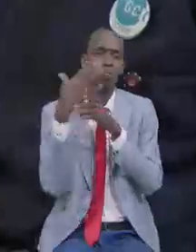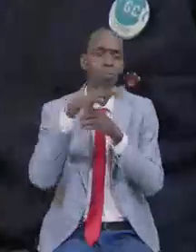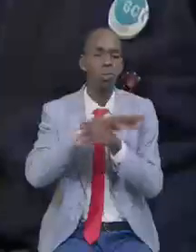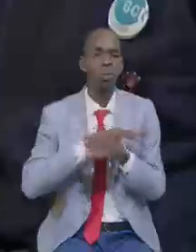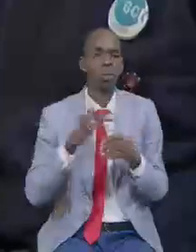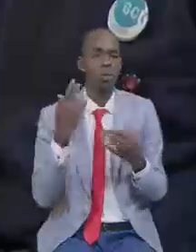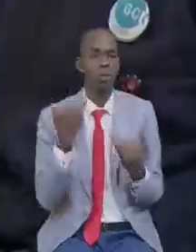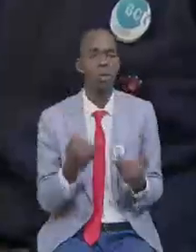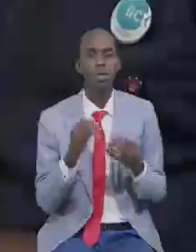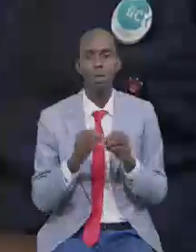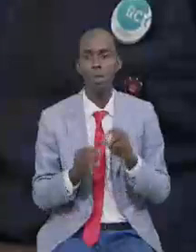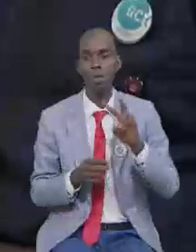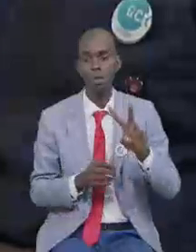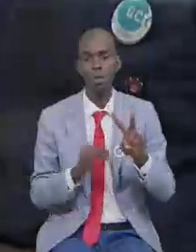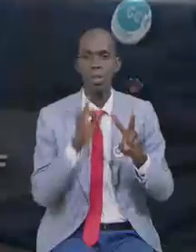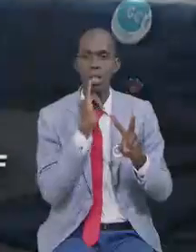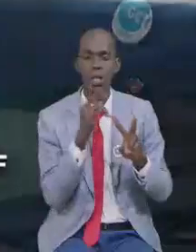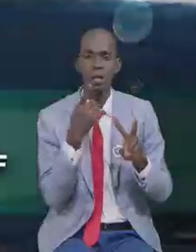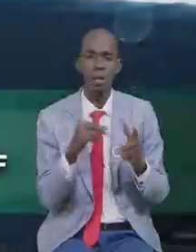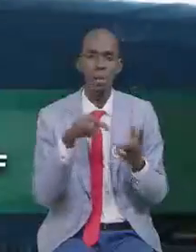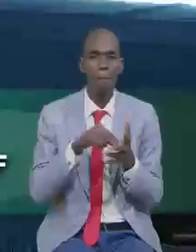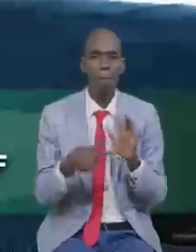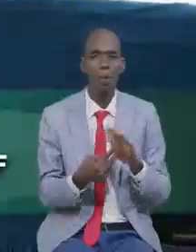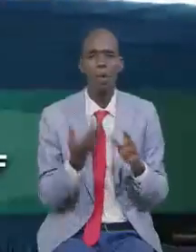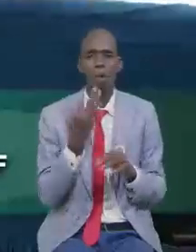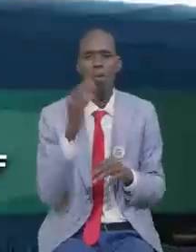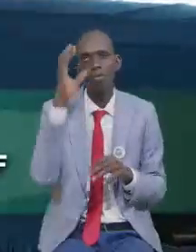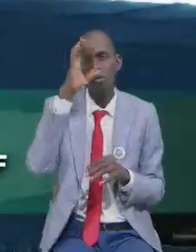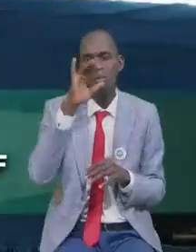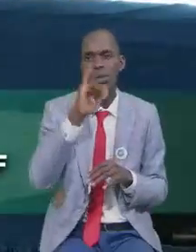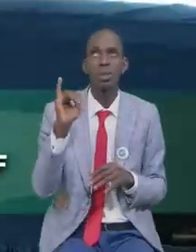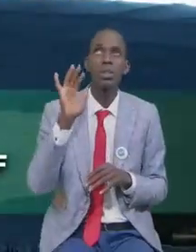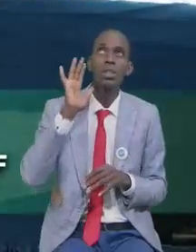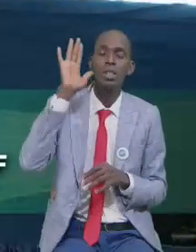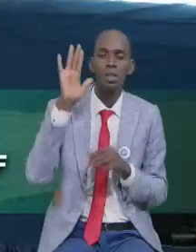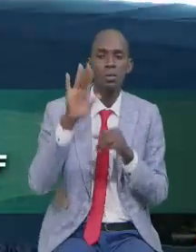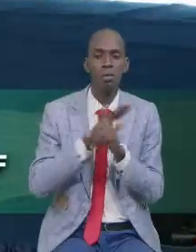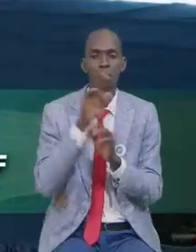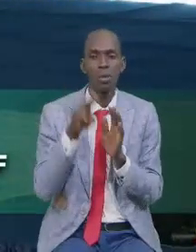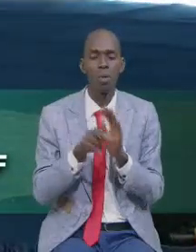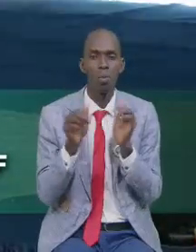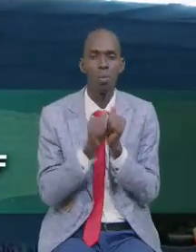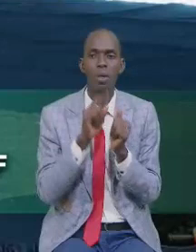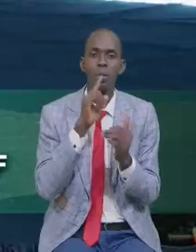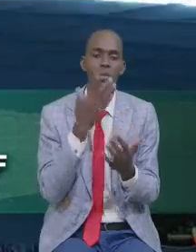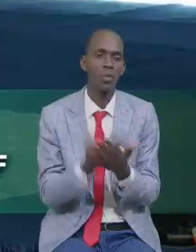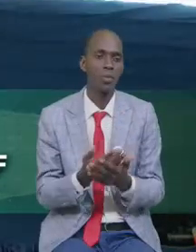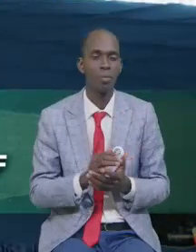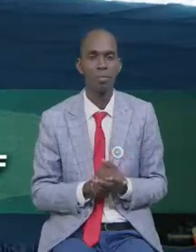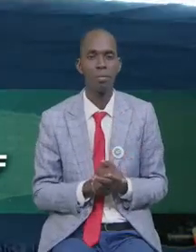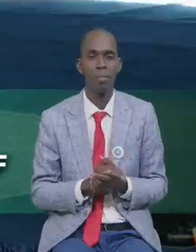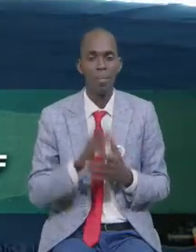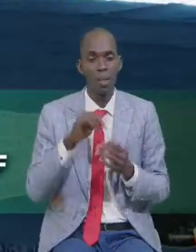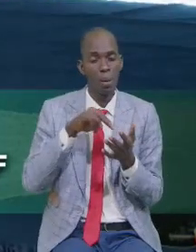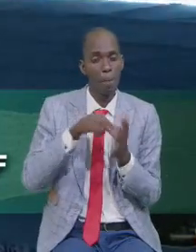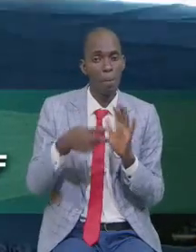now is the purpose of seeking, is fullness with proof. The purpose